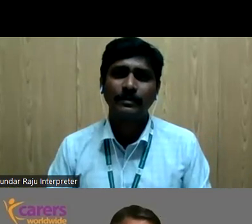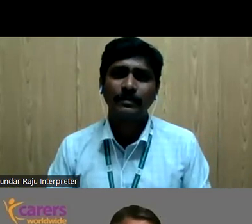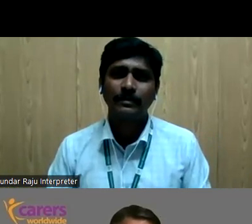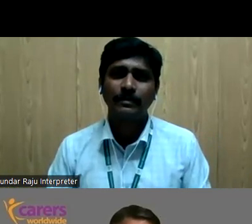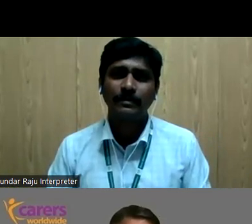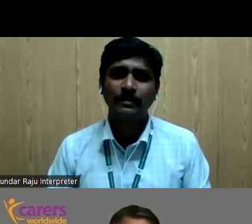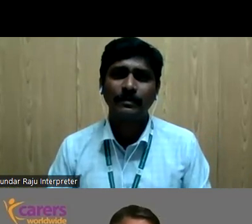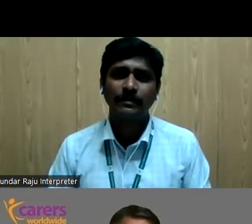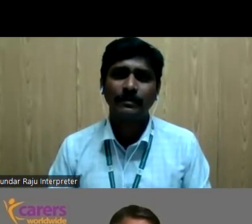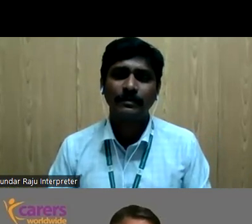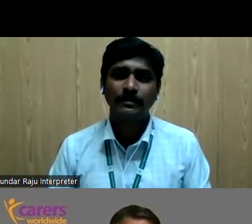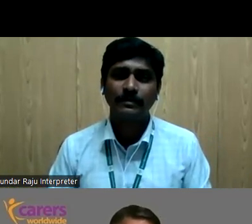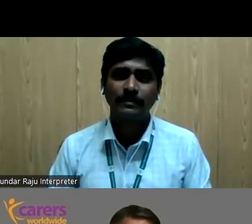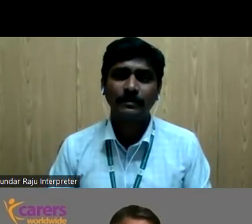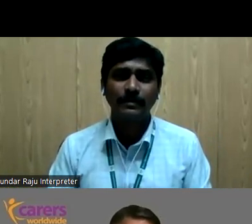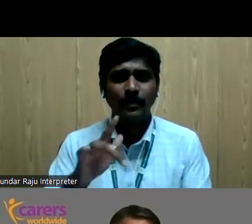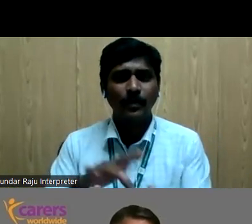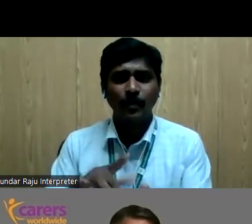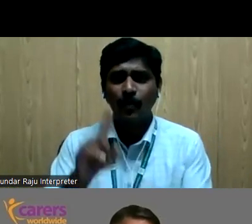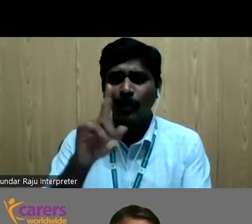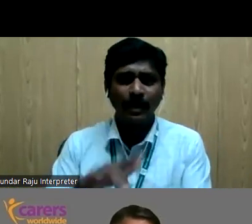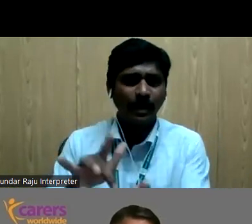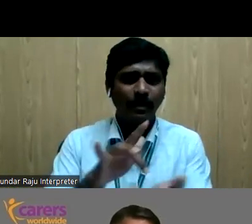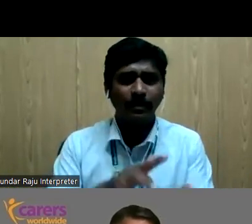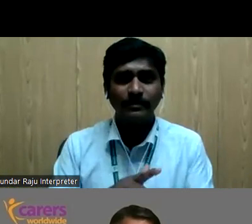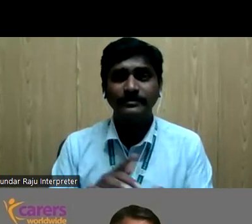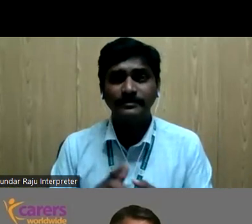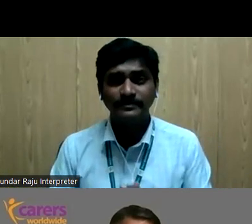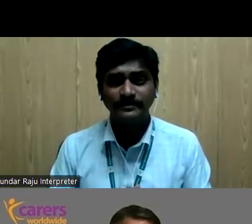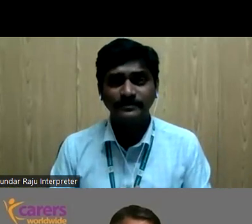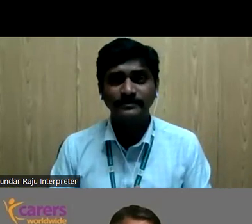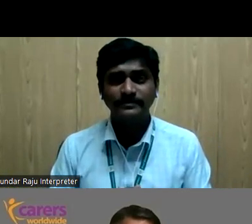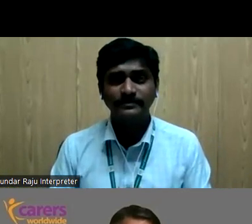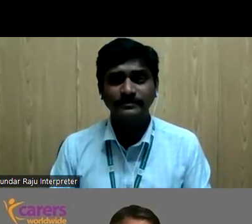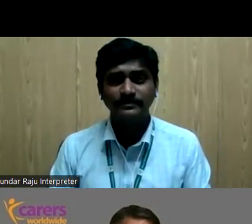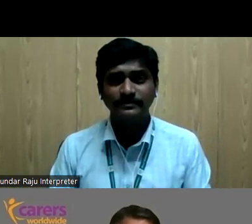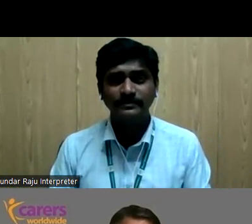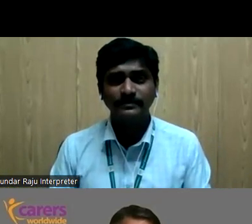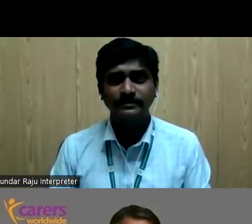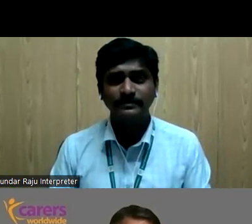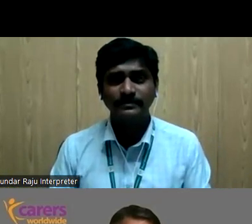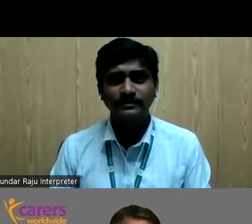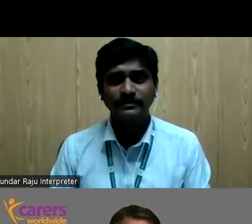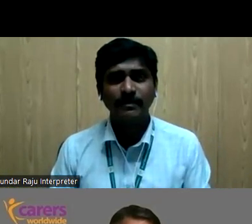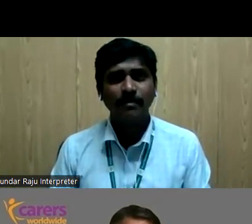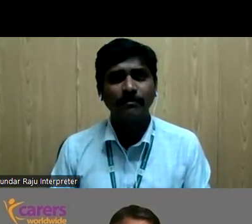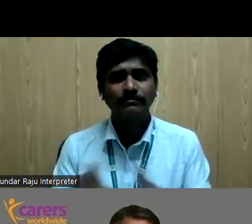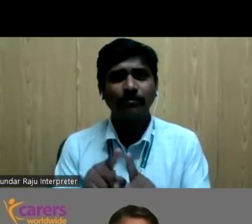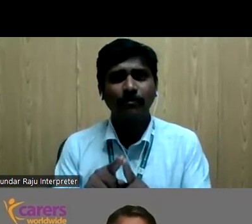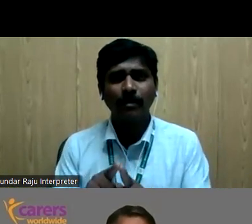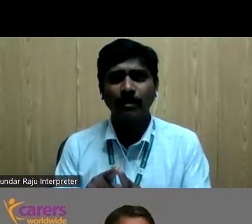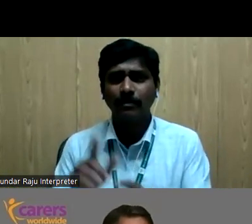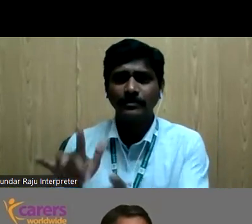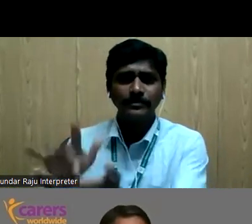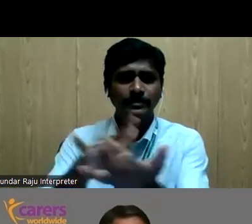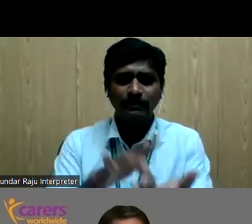my child is having lacking only in one area. But once we assess, the child may have the lacking in different areas. And